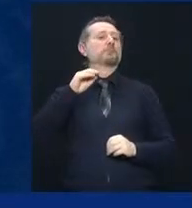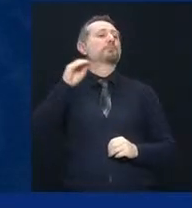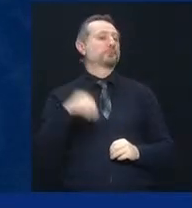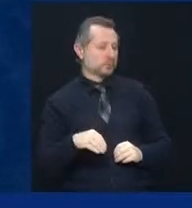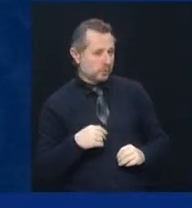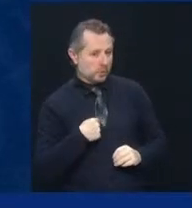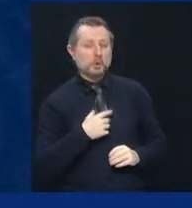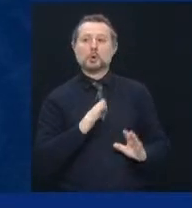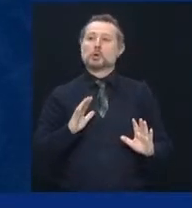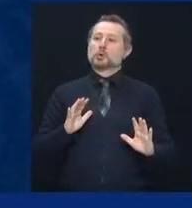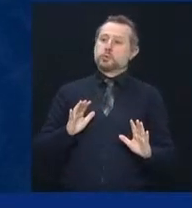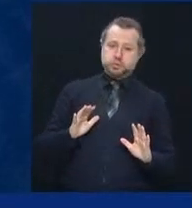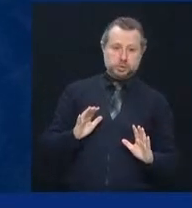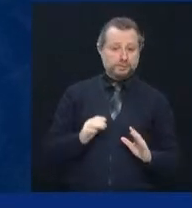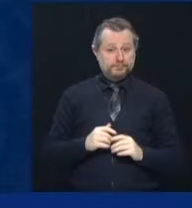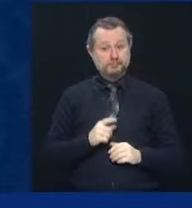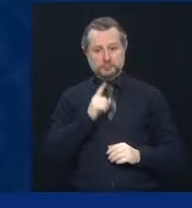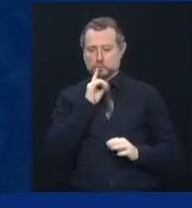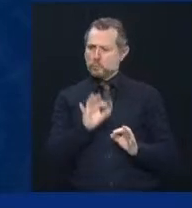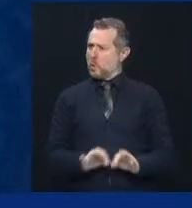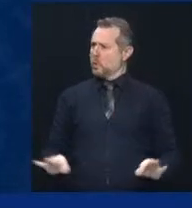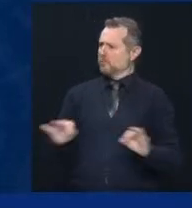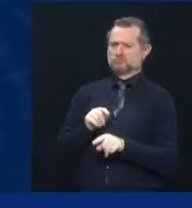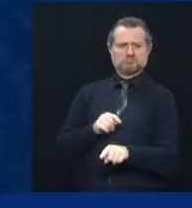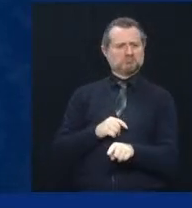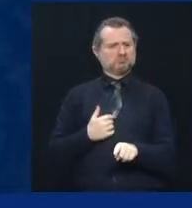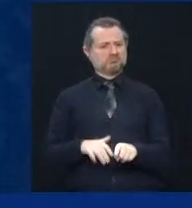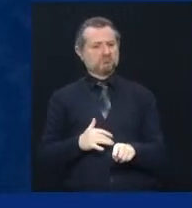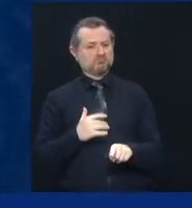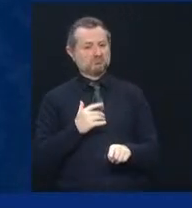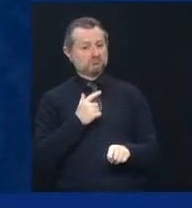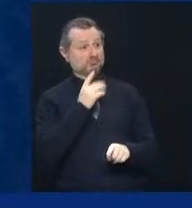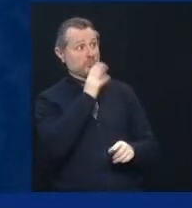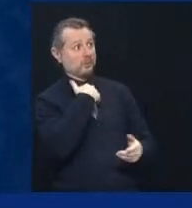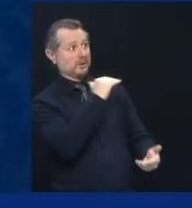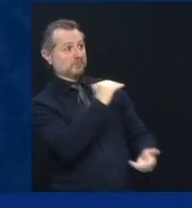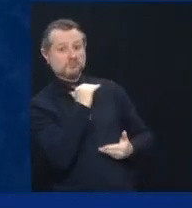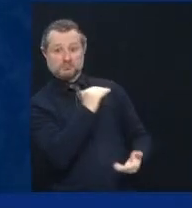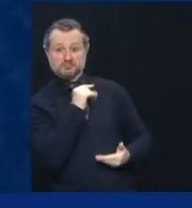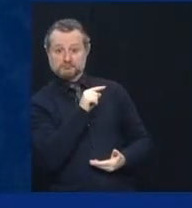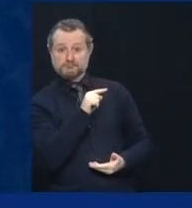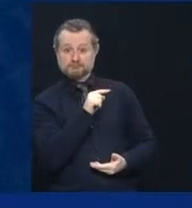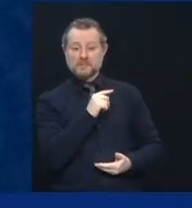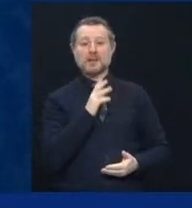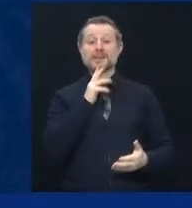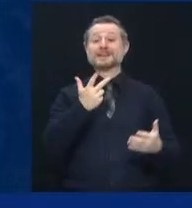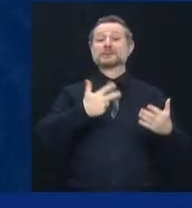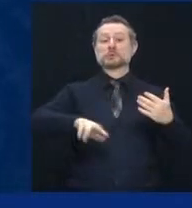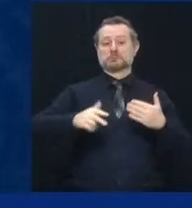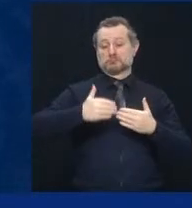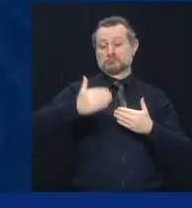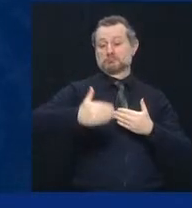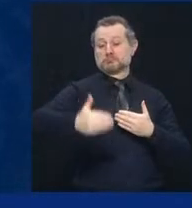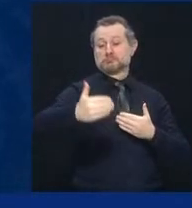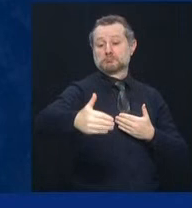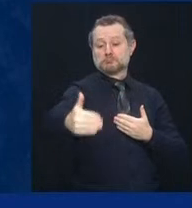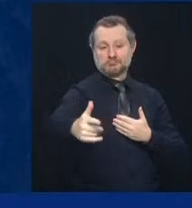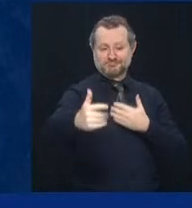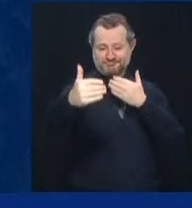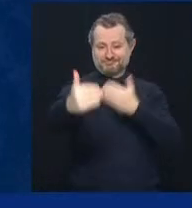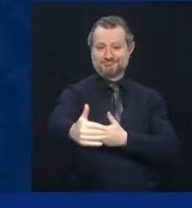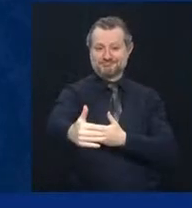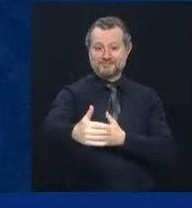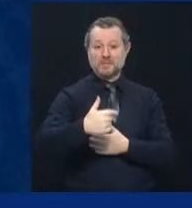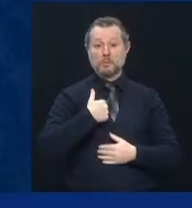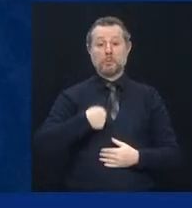frankly, just as important, that's going to be the allocation for the next 3 weeks. So now at least we can come up with a 3-week